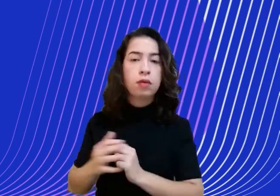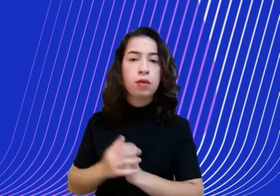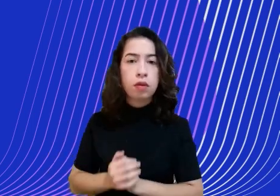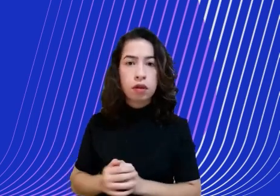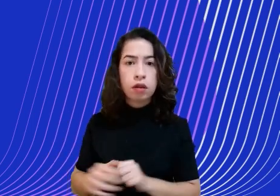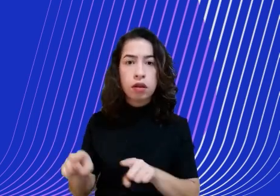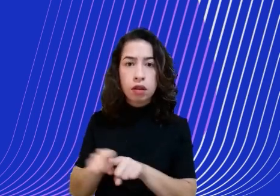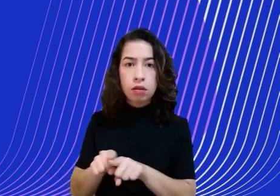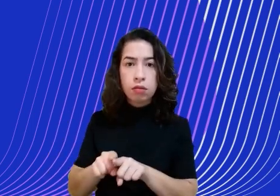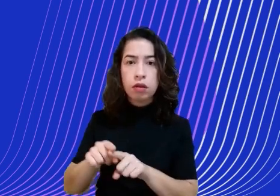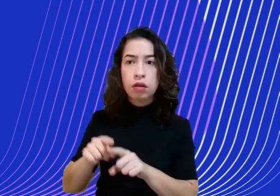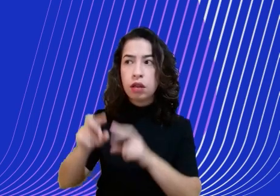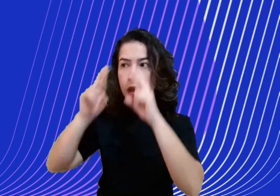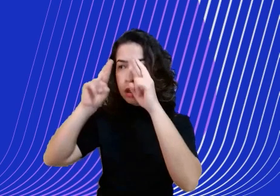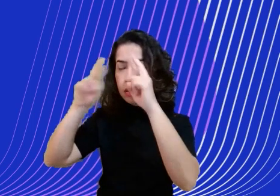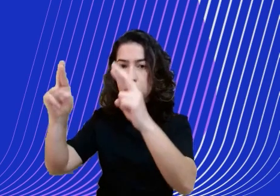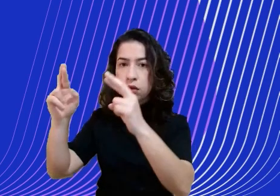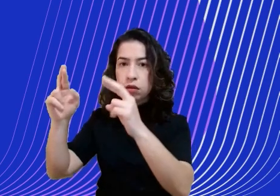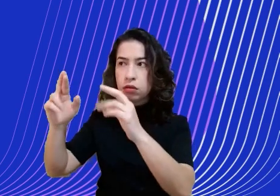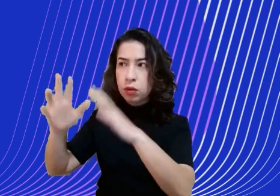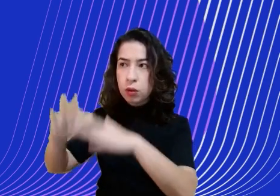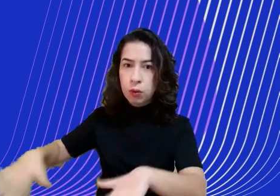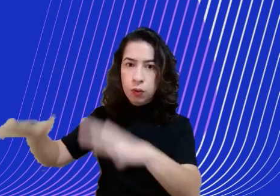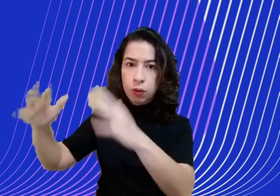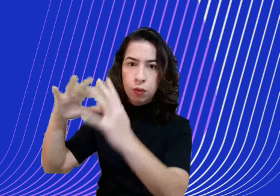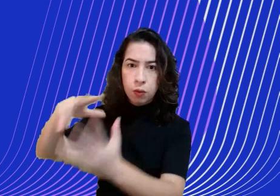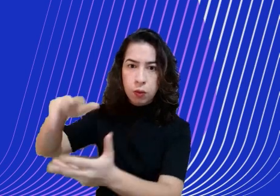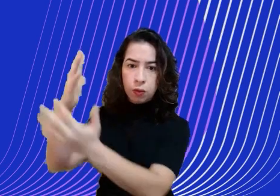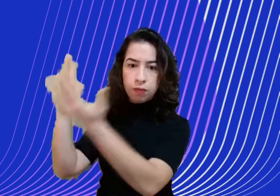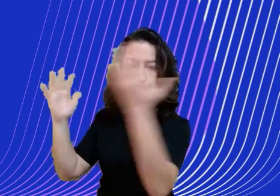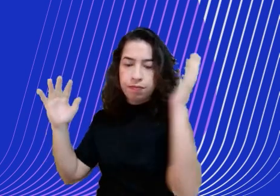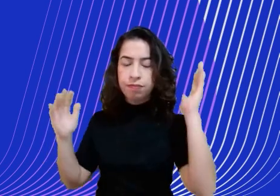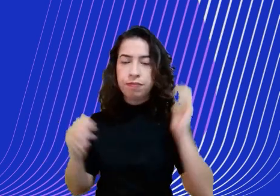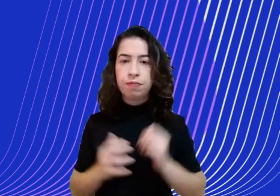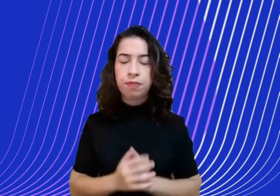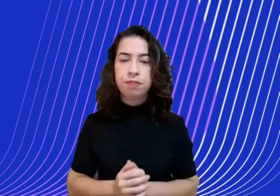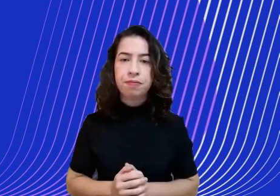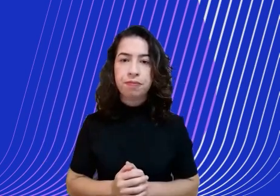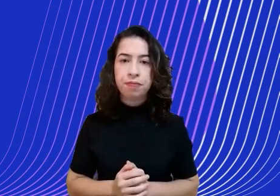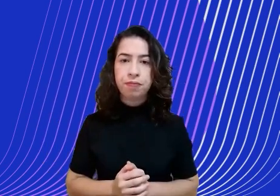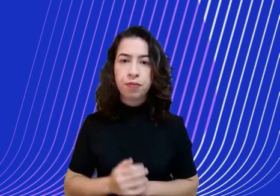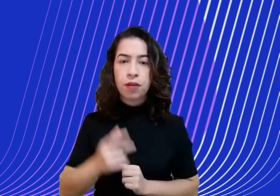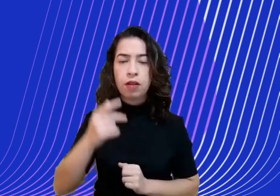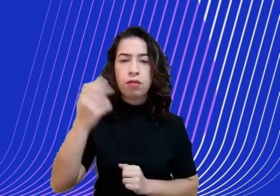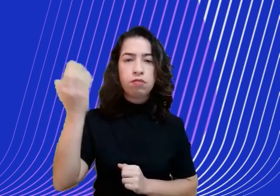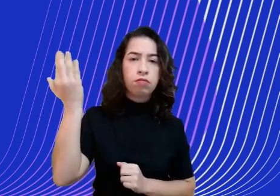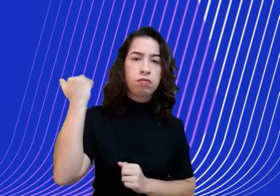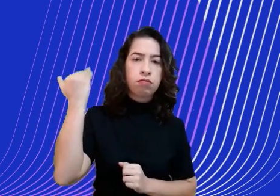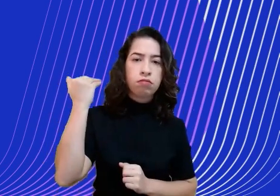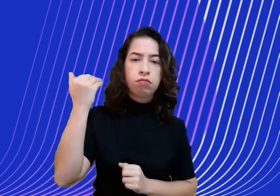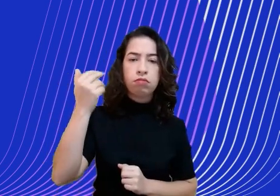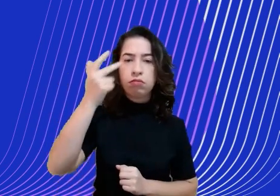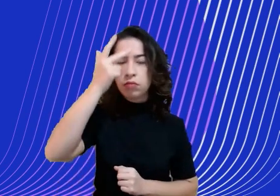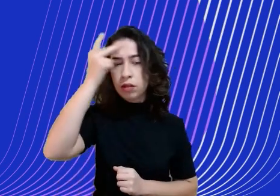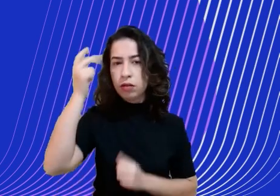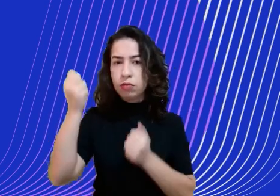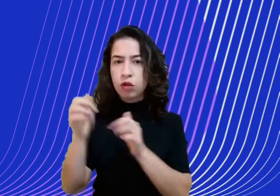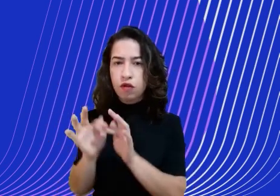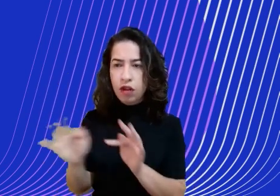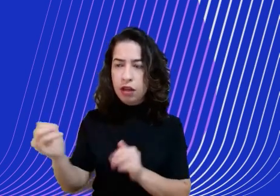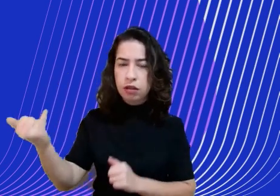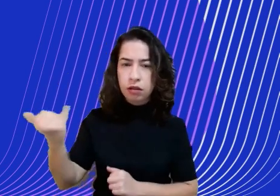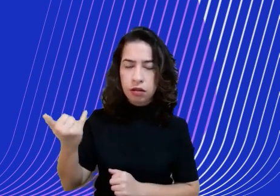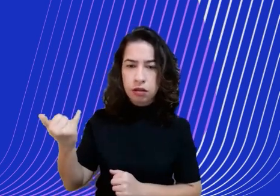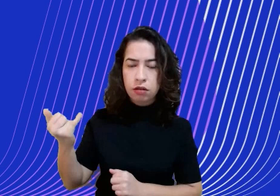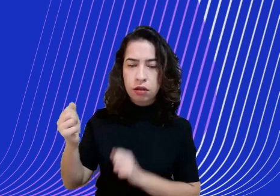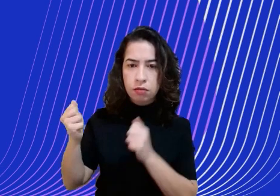economy that respects the limits of the planet and a more regenerative one. And I have heard a while Fabio Barbosa saying